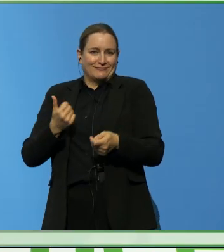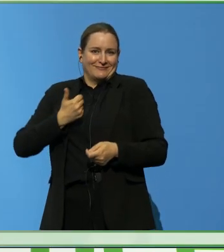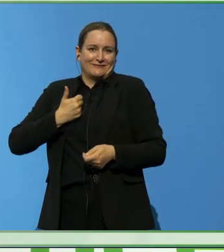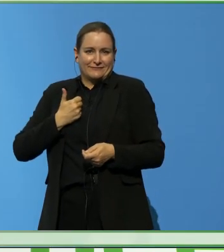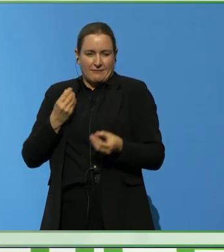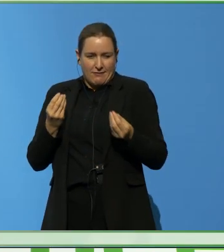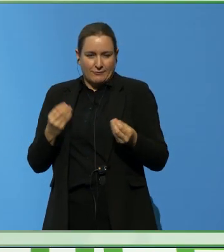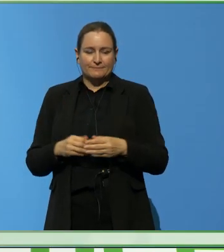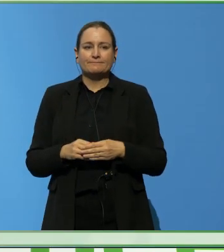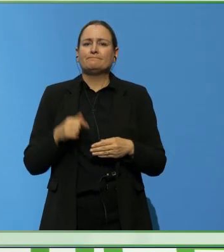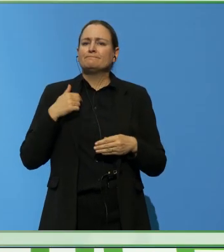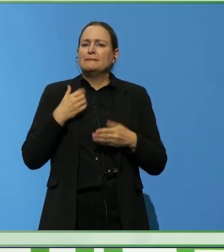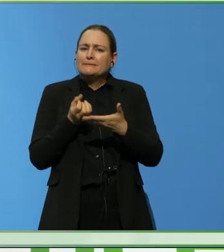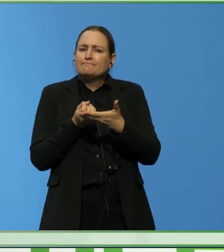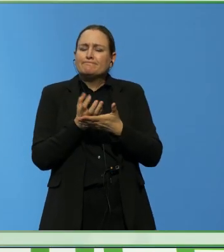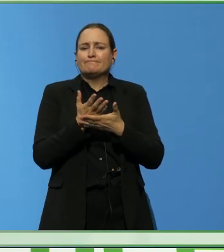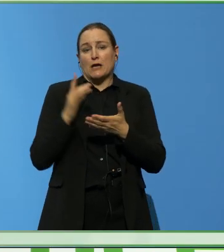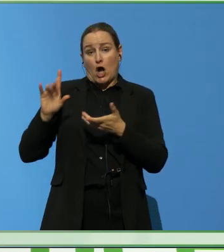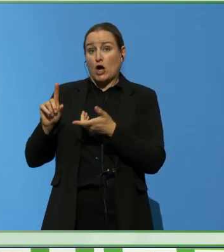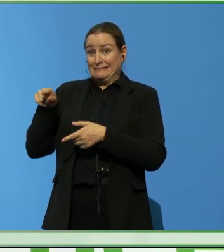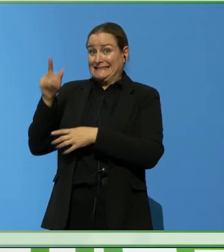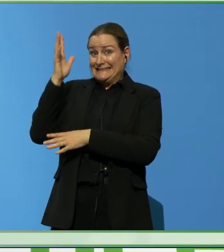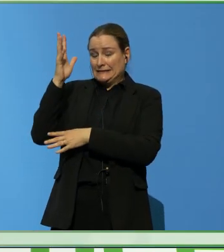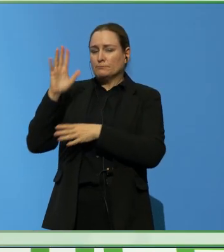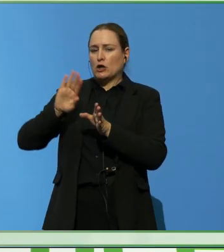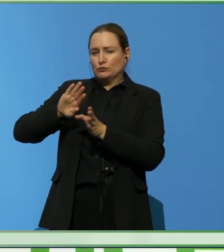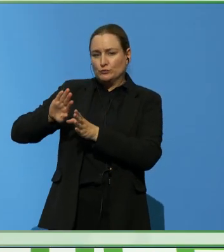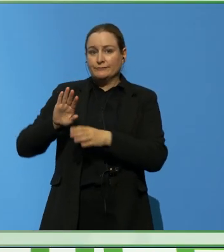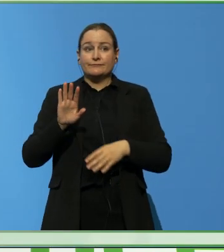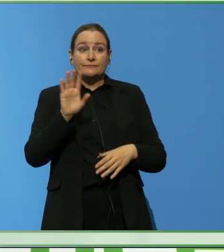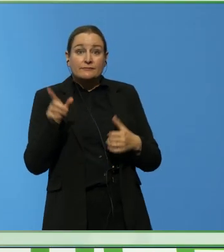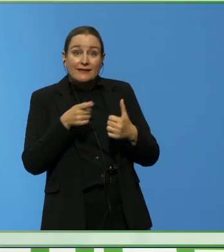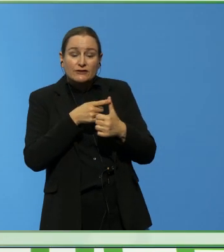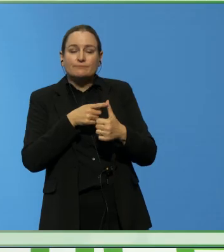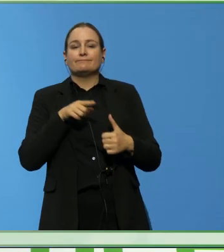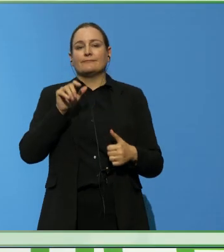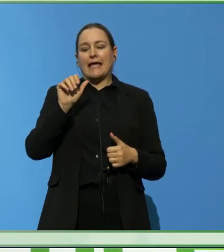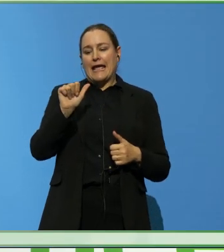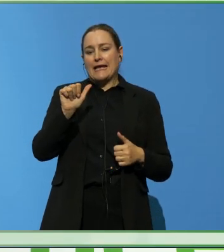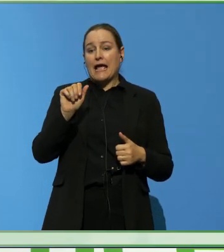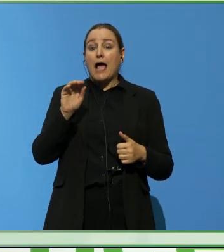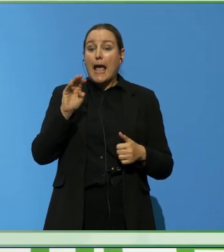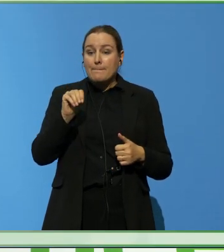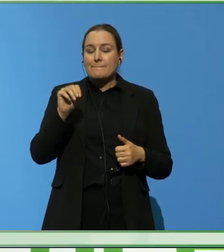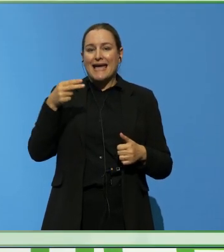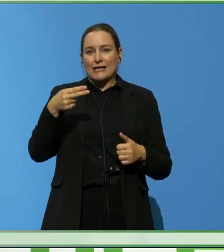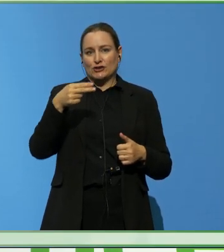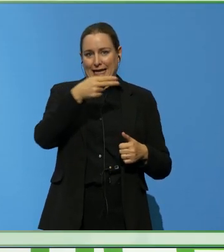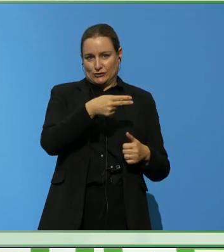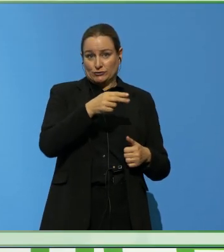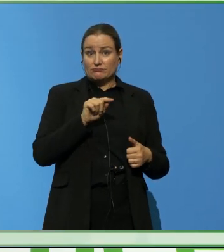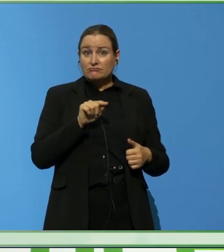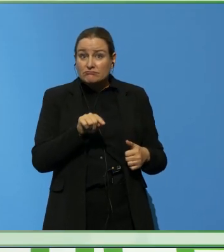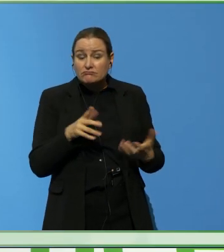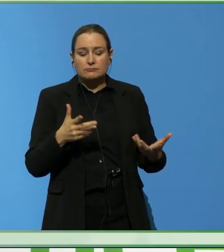and hygiene is, often also used in the acronym MHH. So menstrual health and